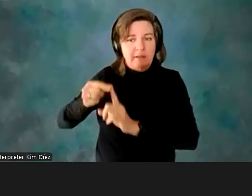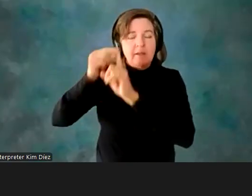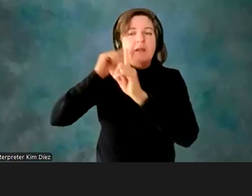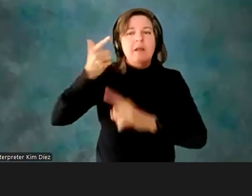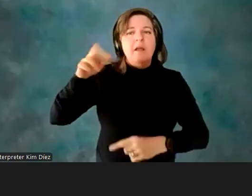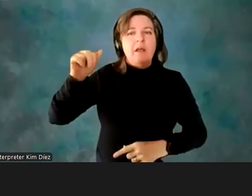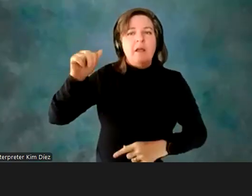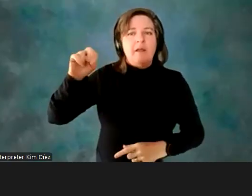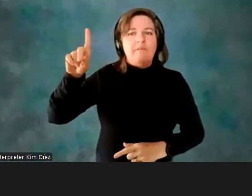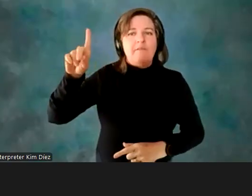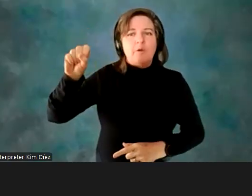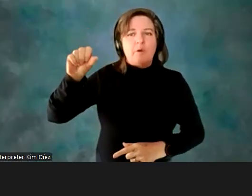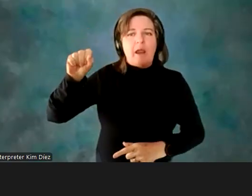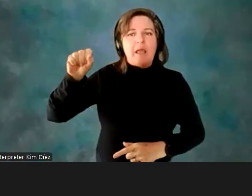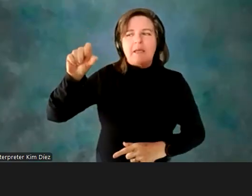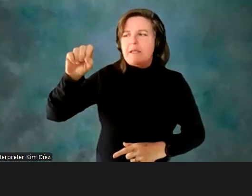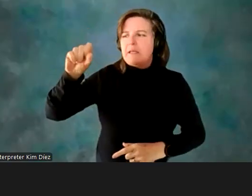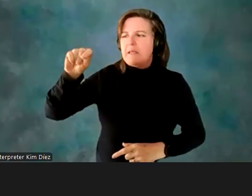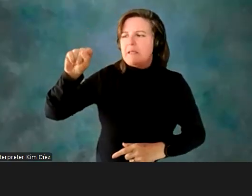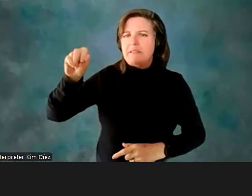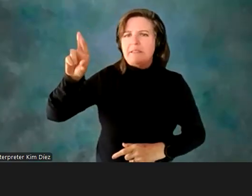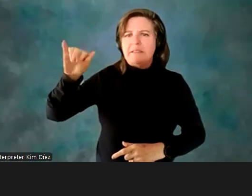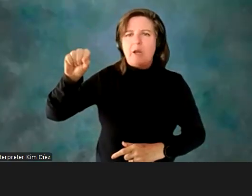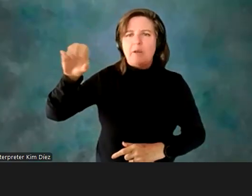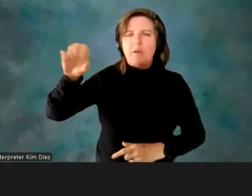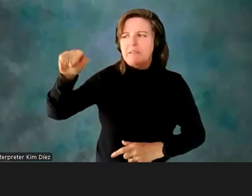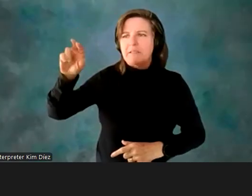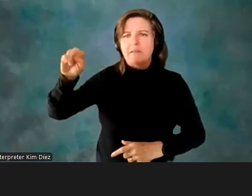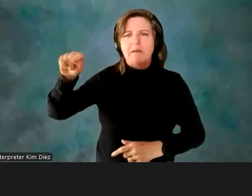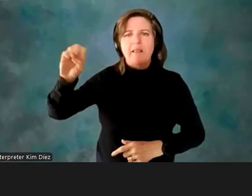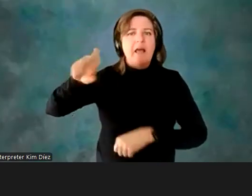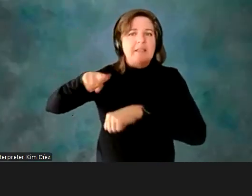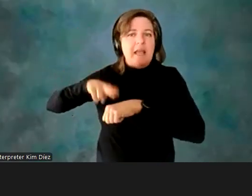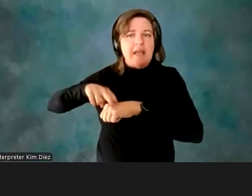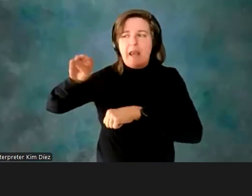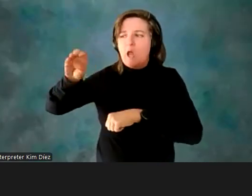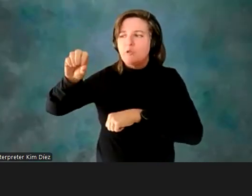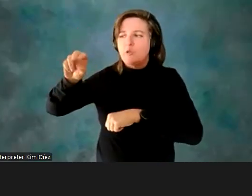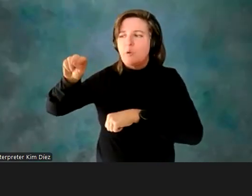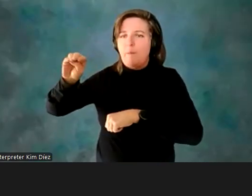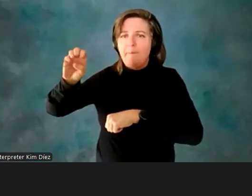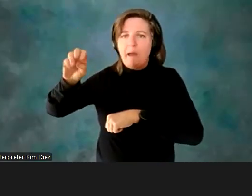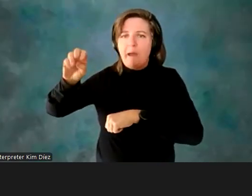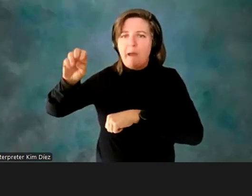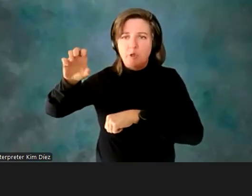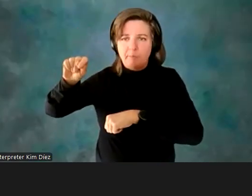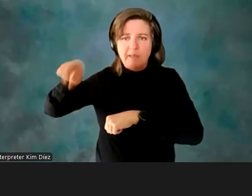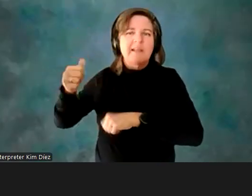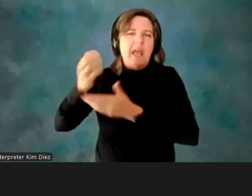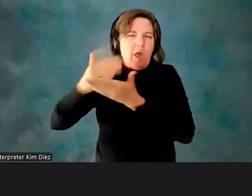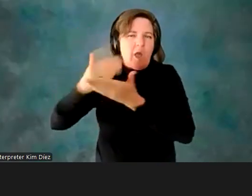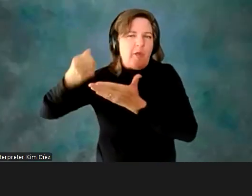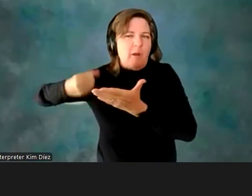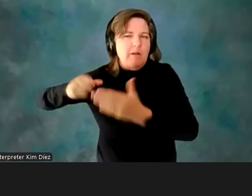Staircase Galante National Monument and other parts of southern Utah. After about 12 years of soil